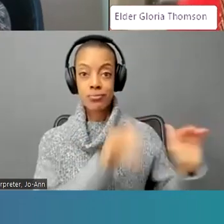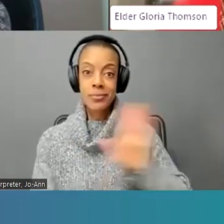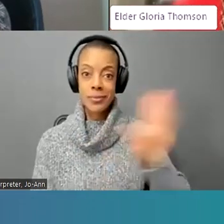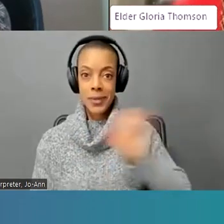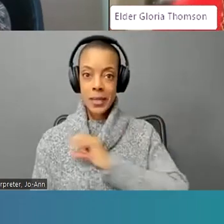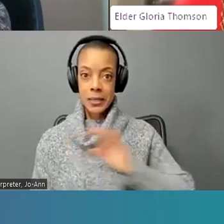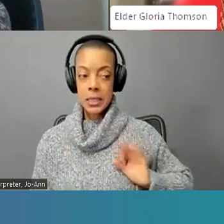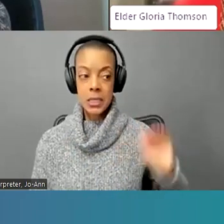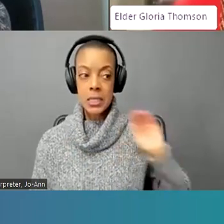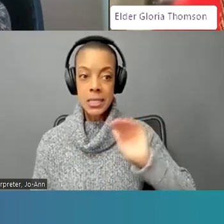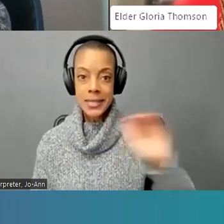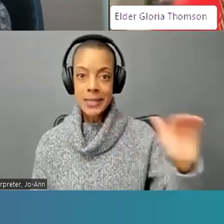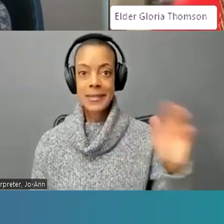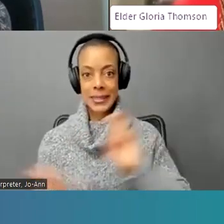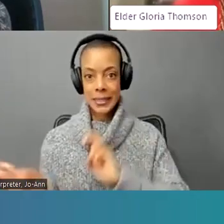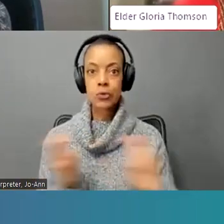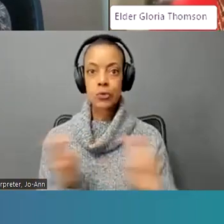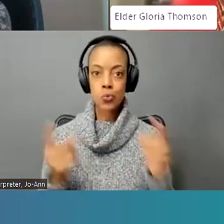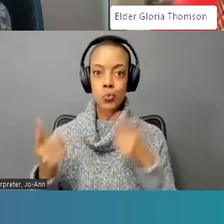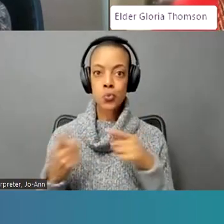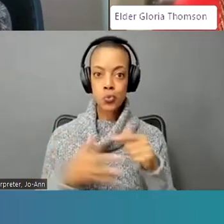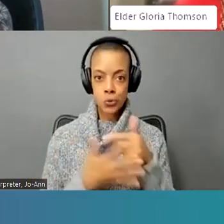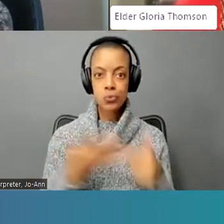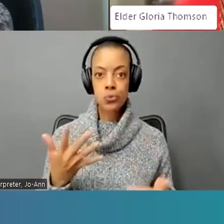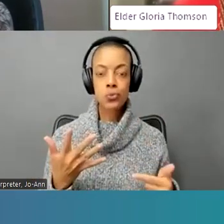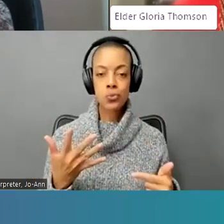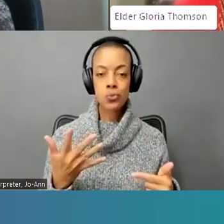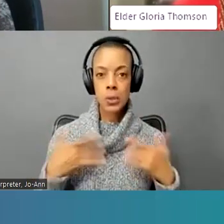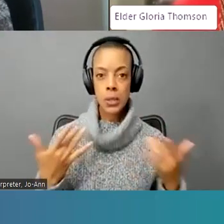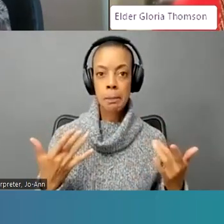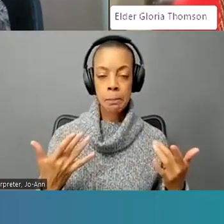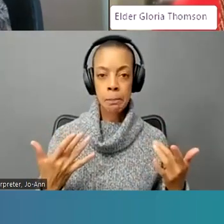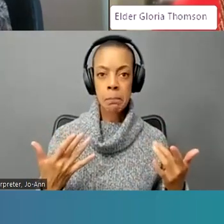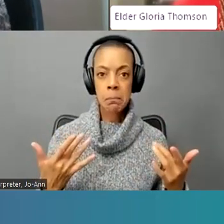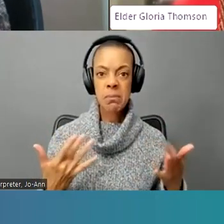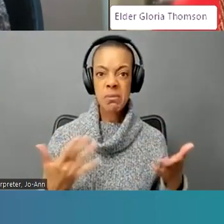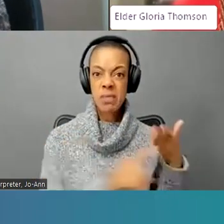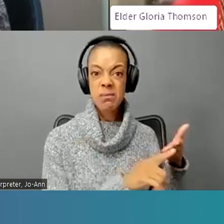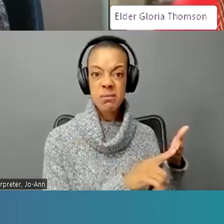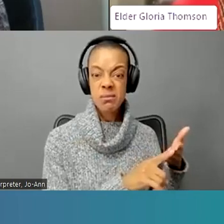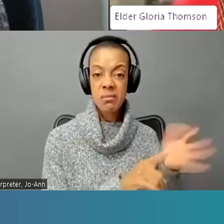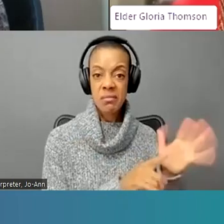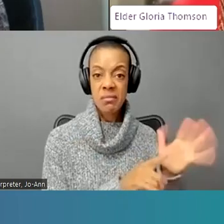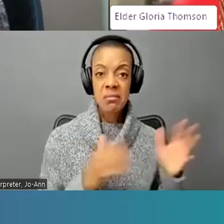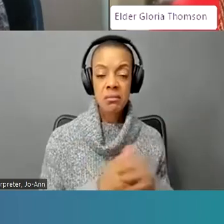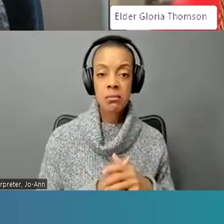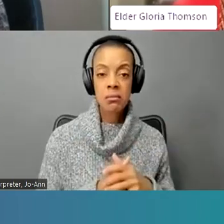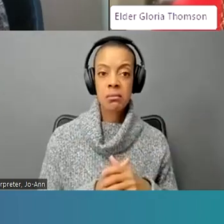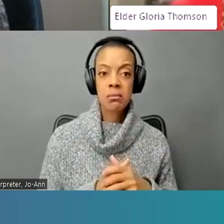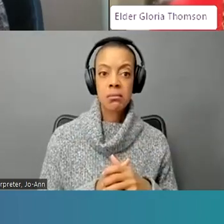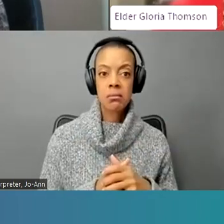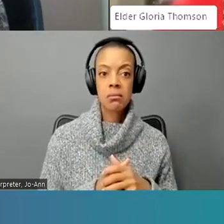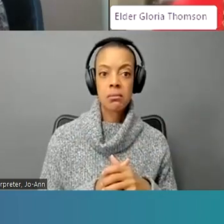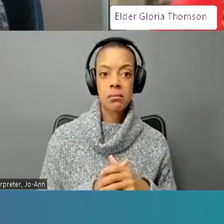the issues at hand. So that I can't really say that I have experience in